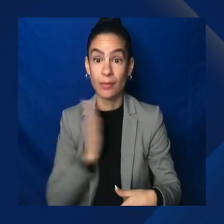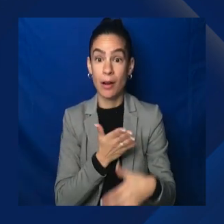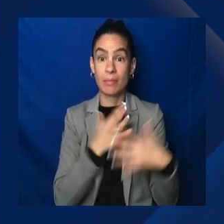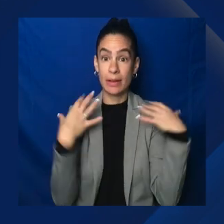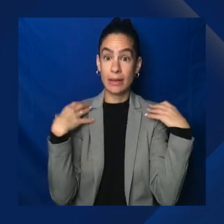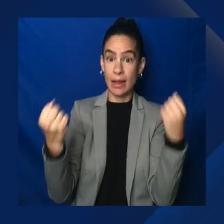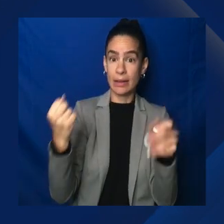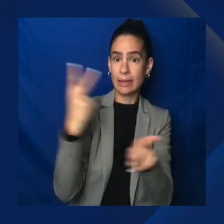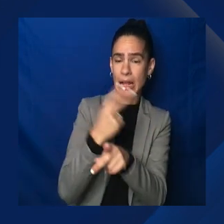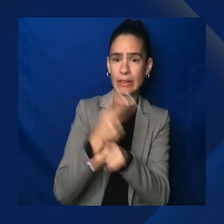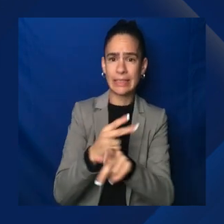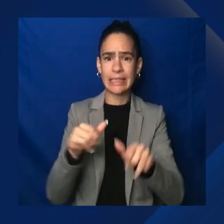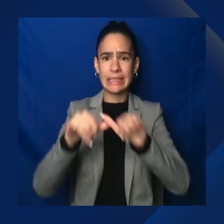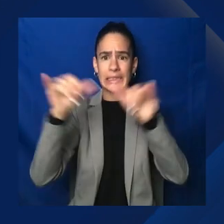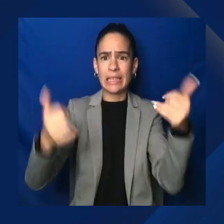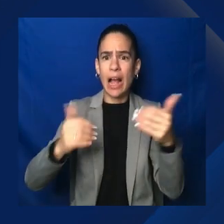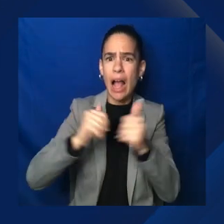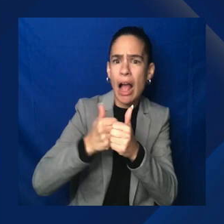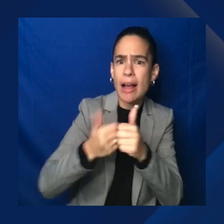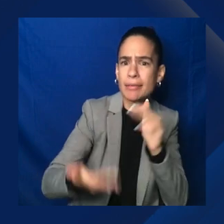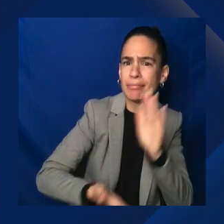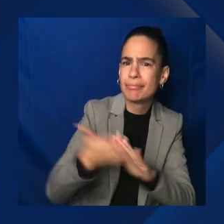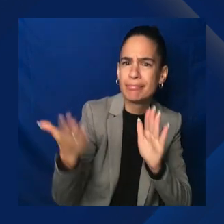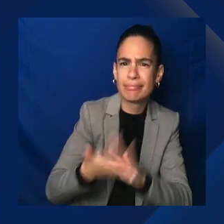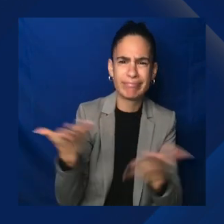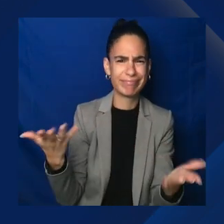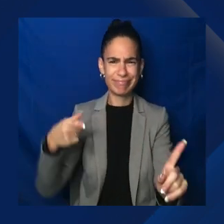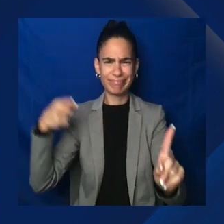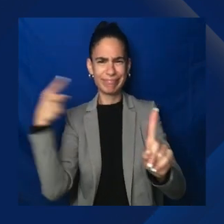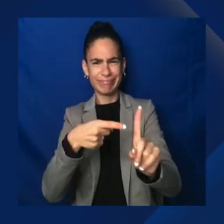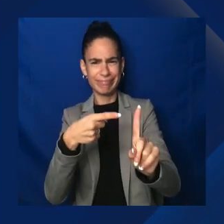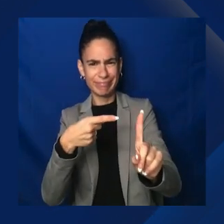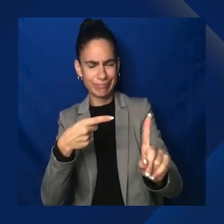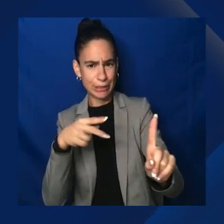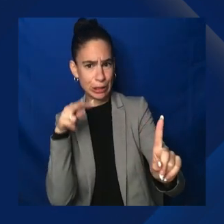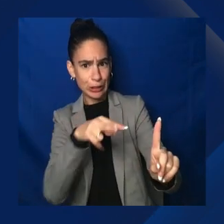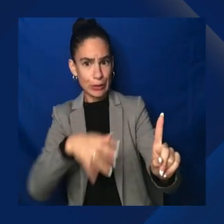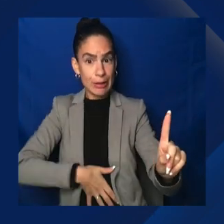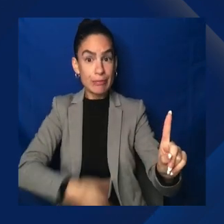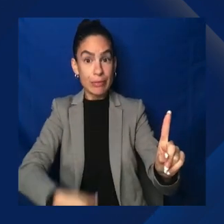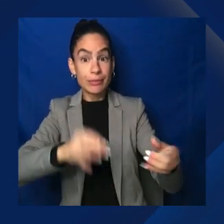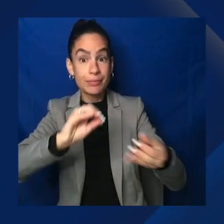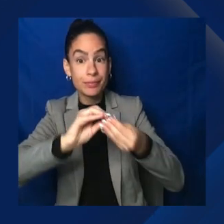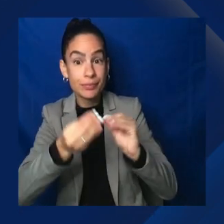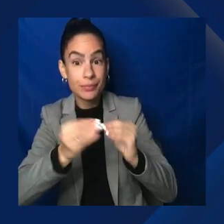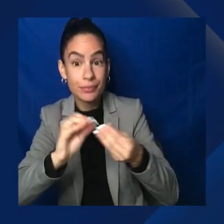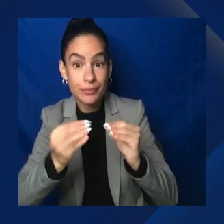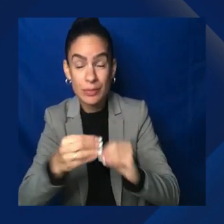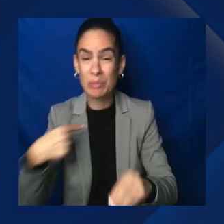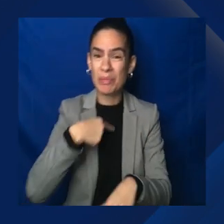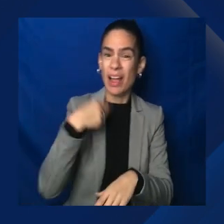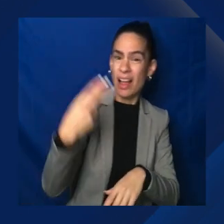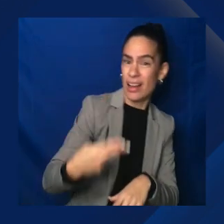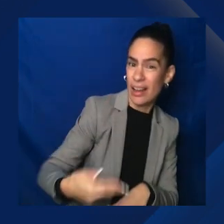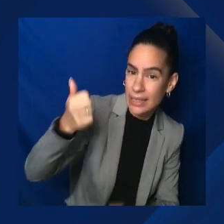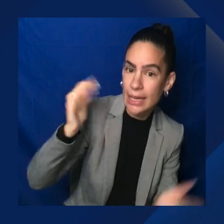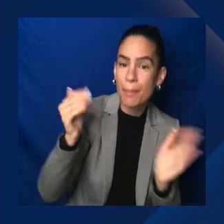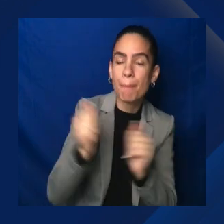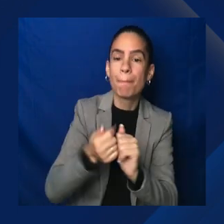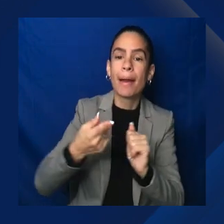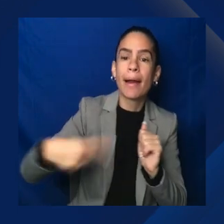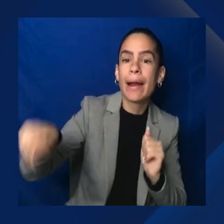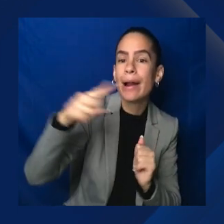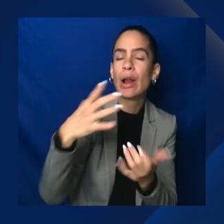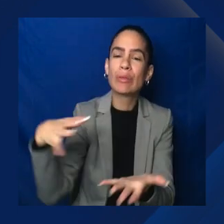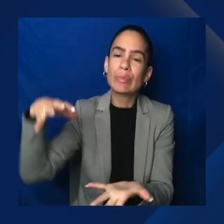America's maternal mortality rates are amongst the highest amongst wealthy nations. It's frankly unacceptable. We should all